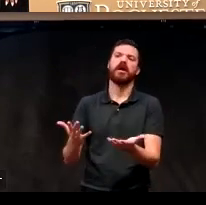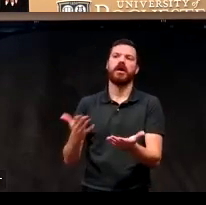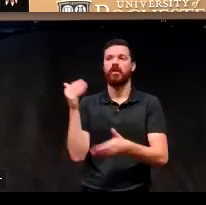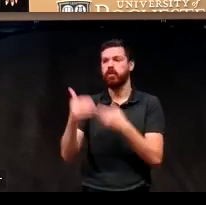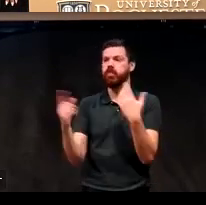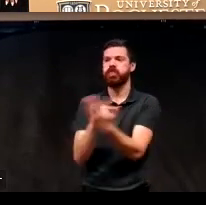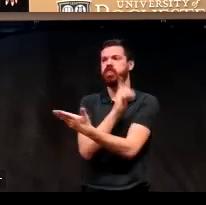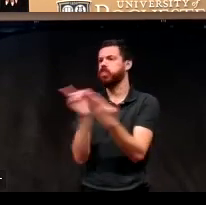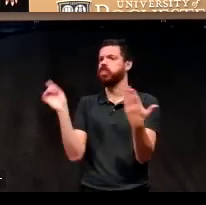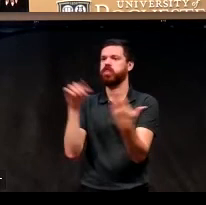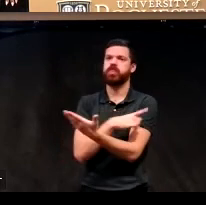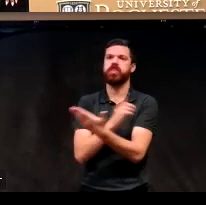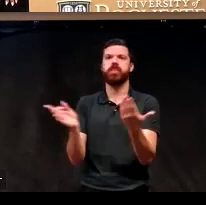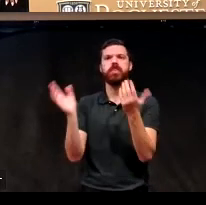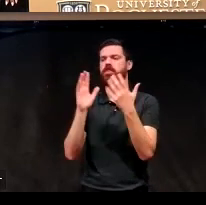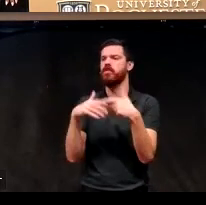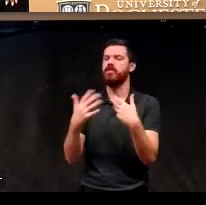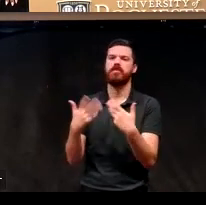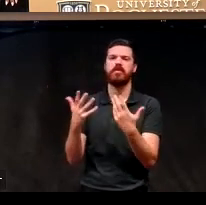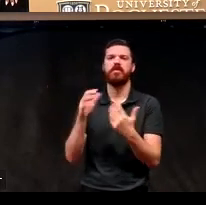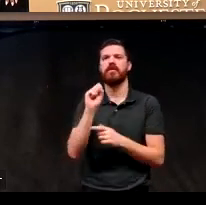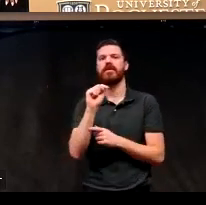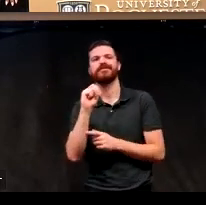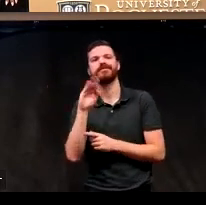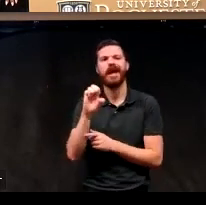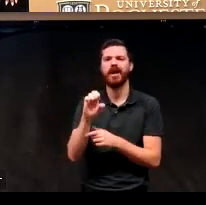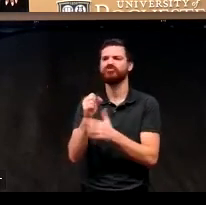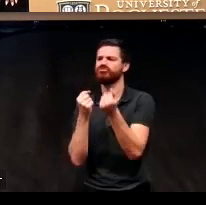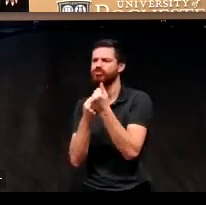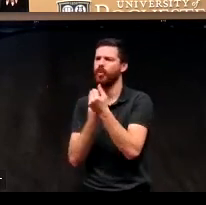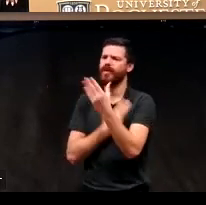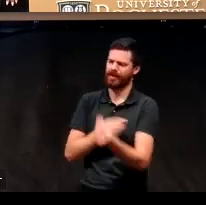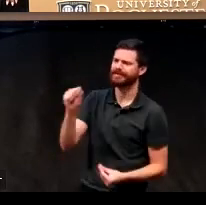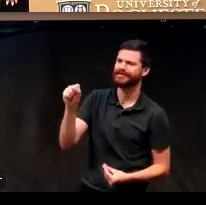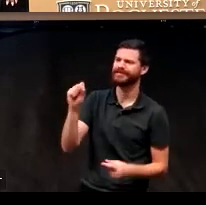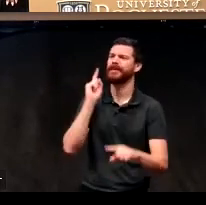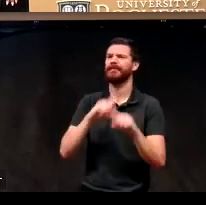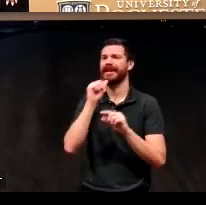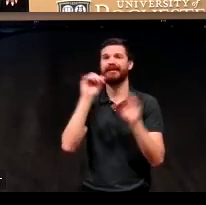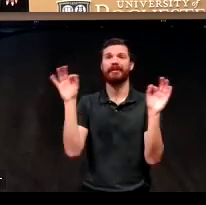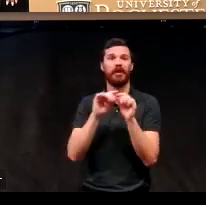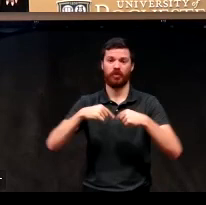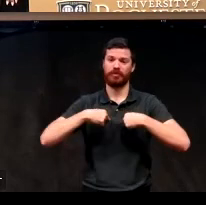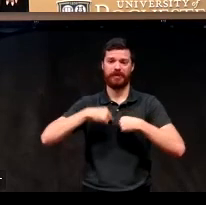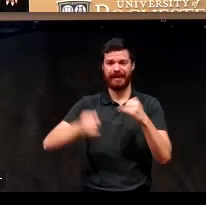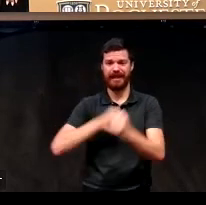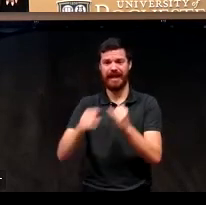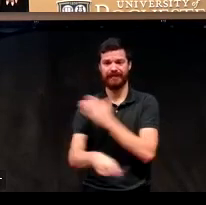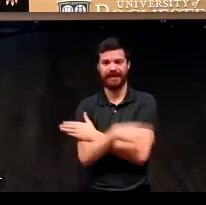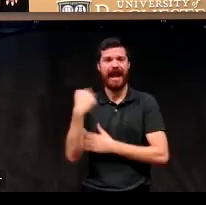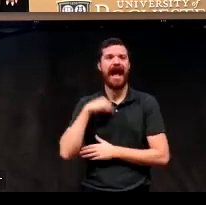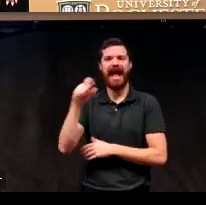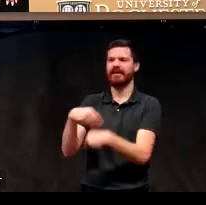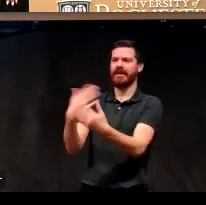You're telling me to take all these stands, whatever, supportive, compassionate, but it doesn't really matter to me at the end of the day because I need to give